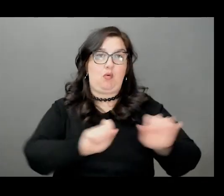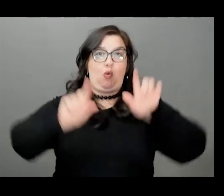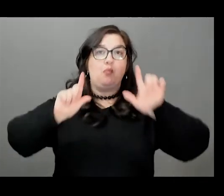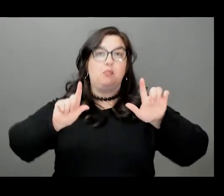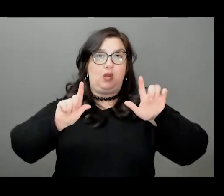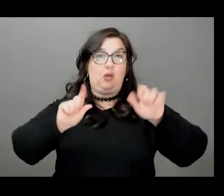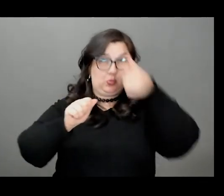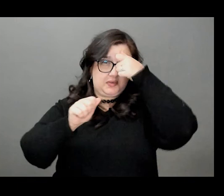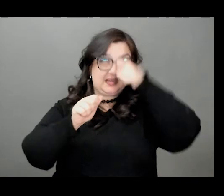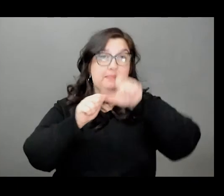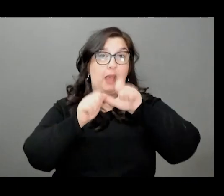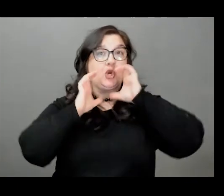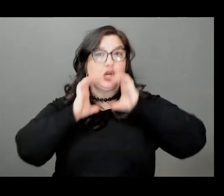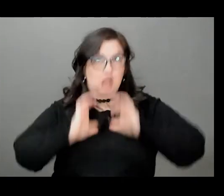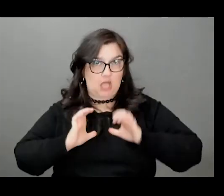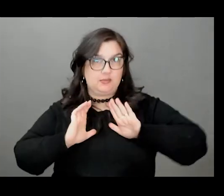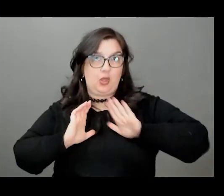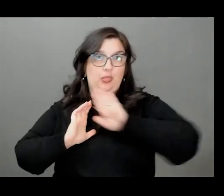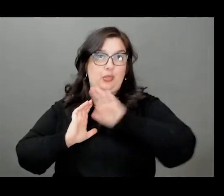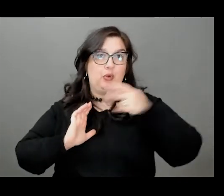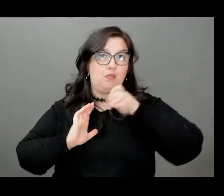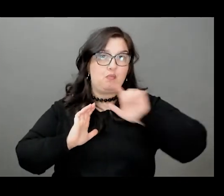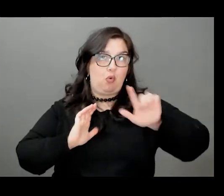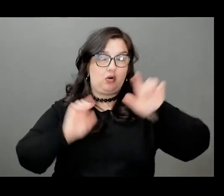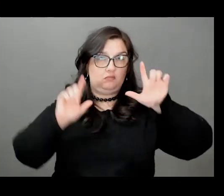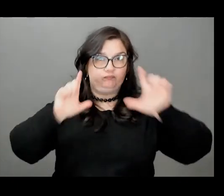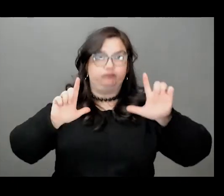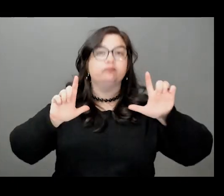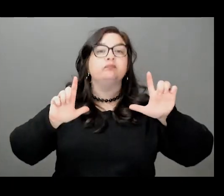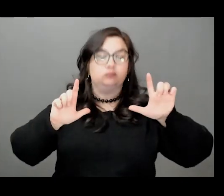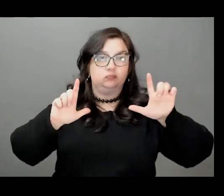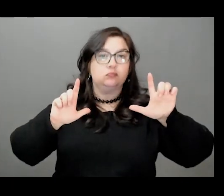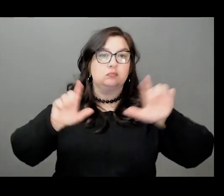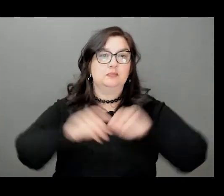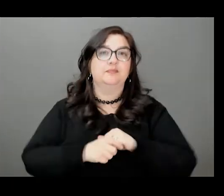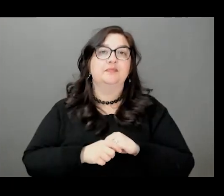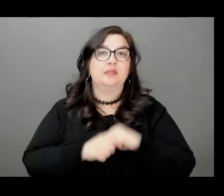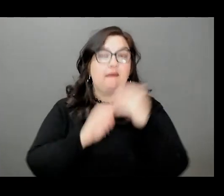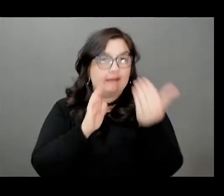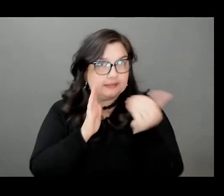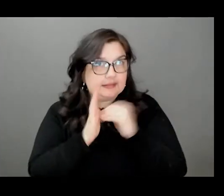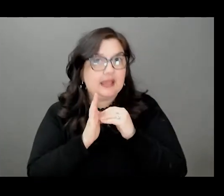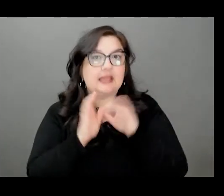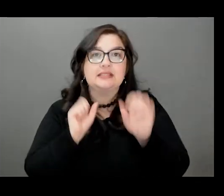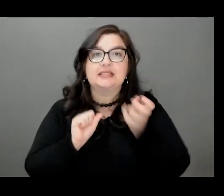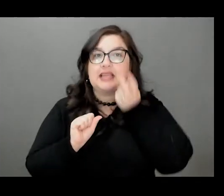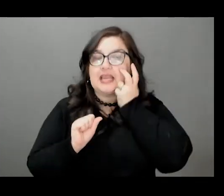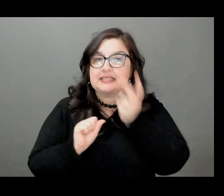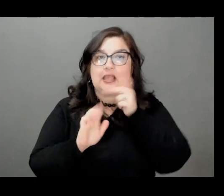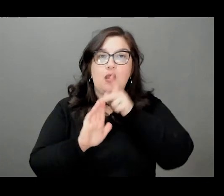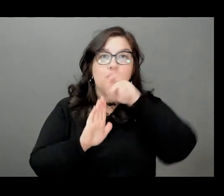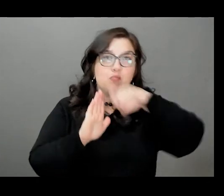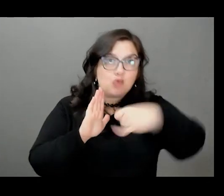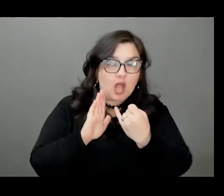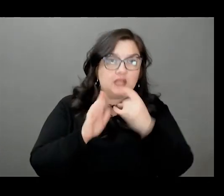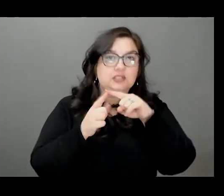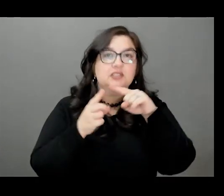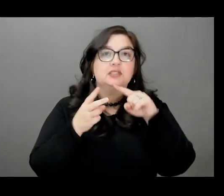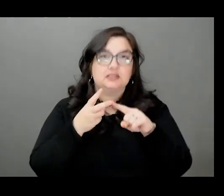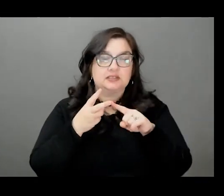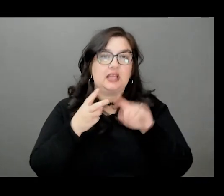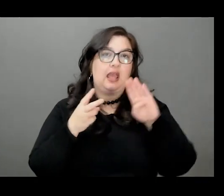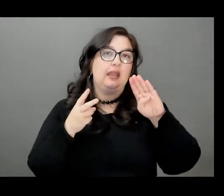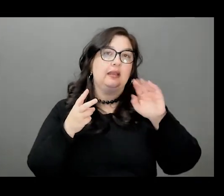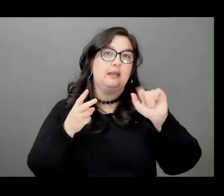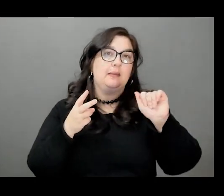step 4, which is the opening of the project portal. This is the portal for our customers. Now I'll jump directly into the portal. This is